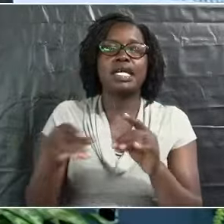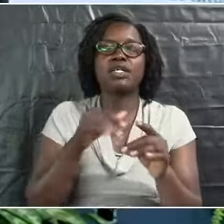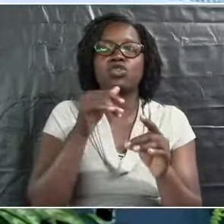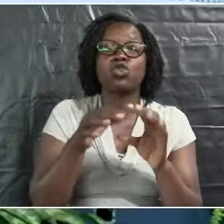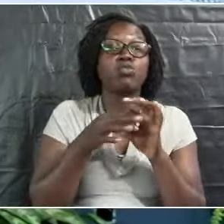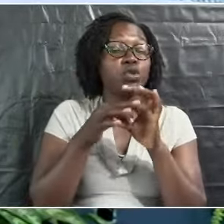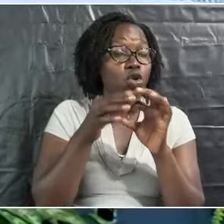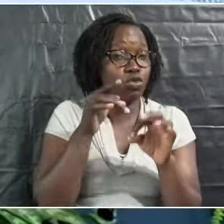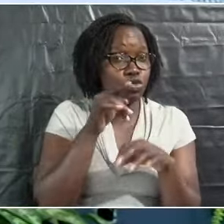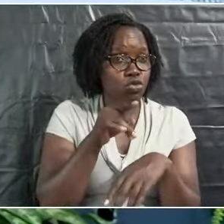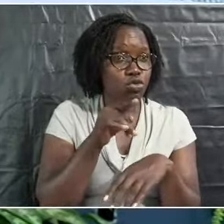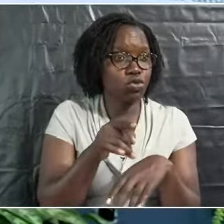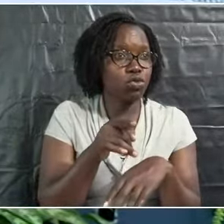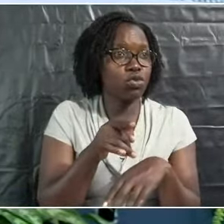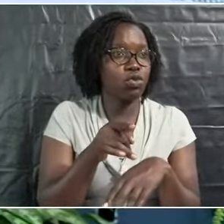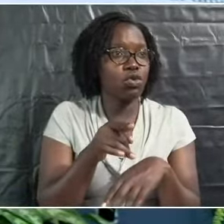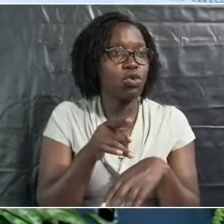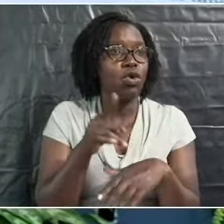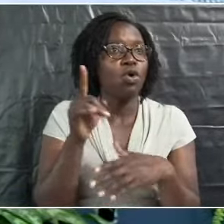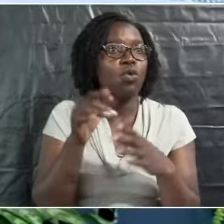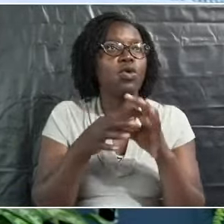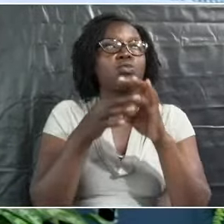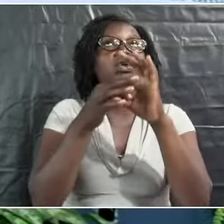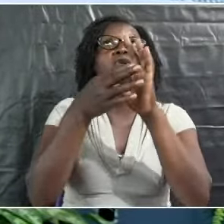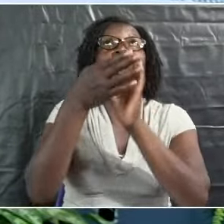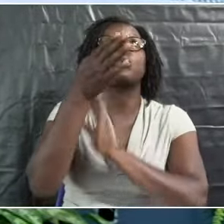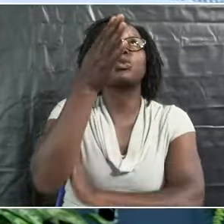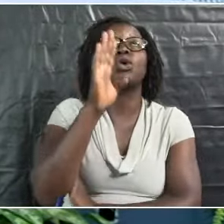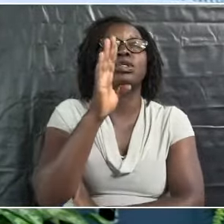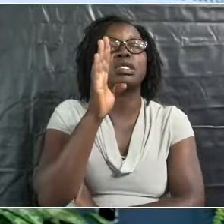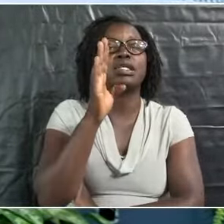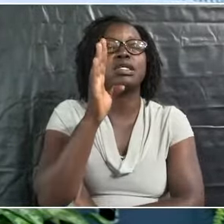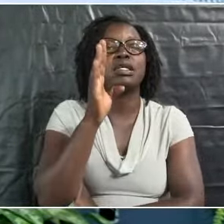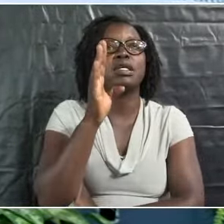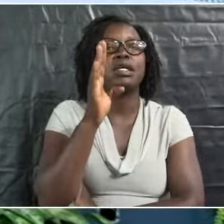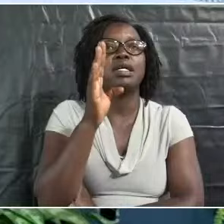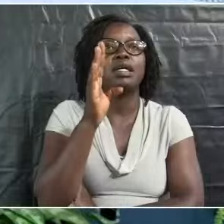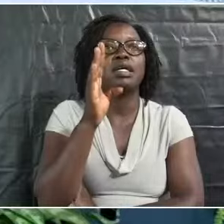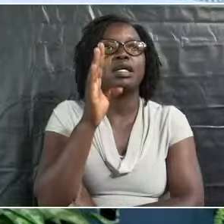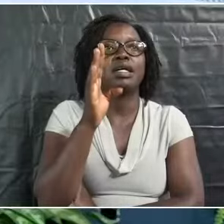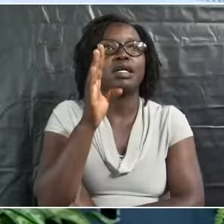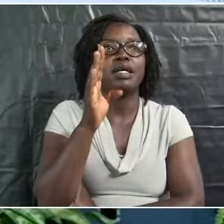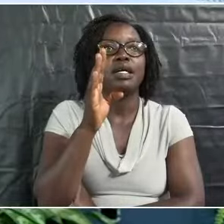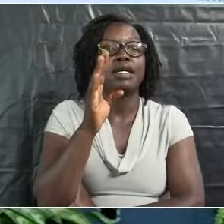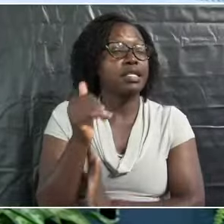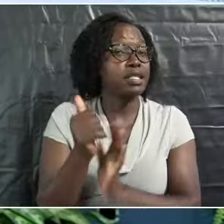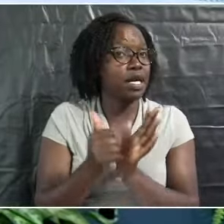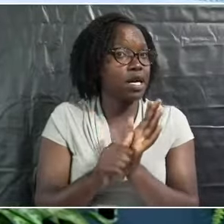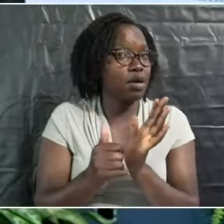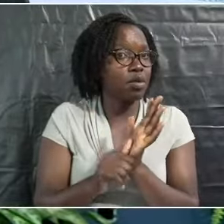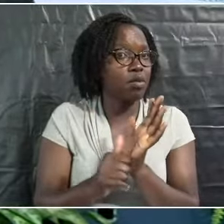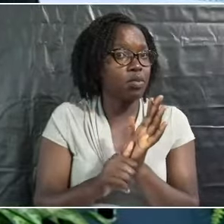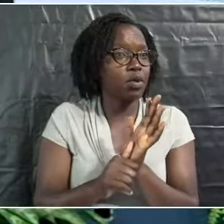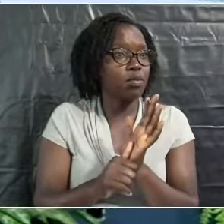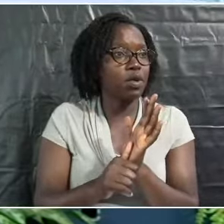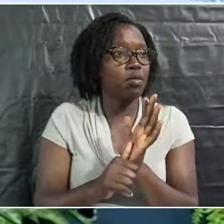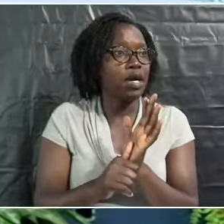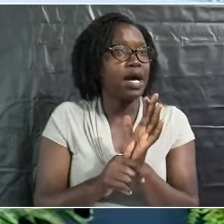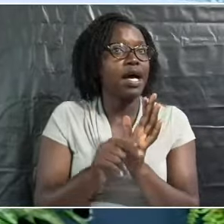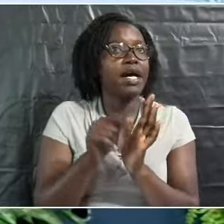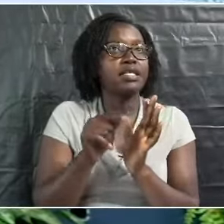you, what belongs to God, that's a problem. And this